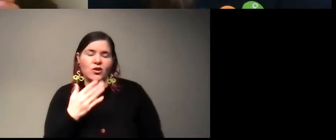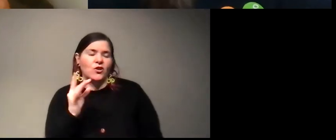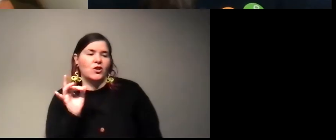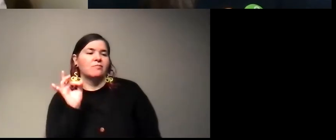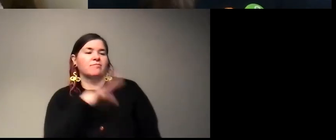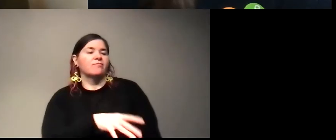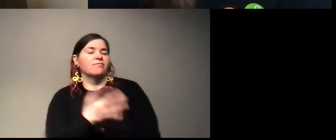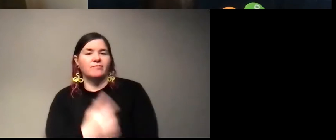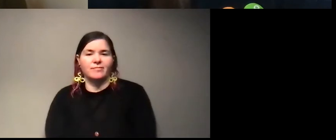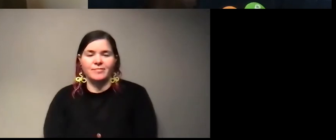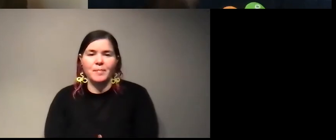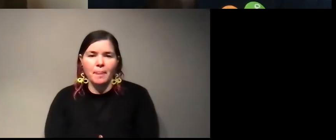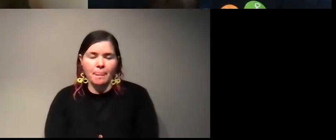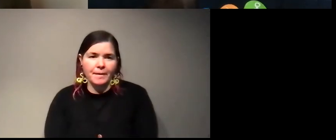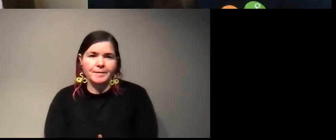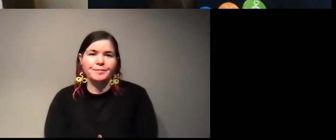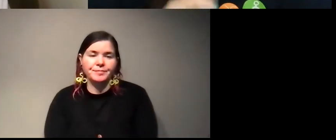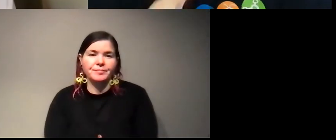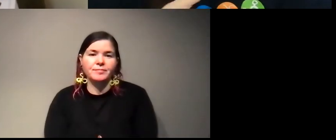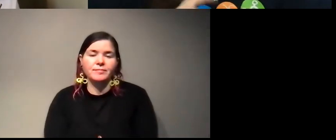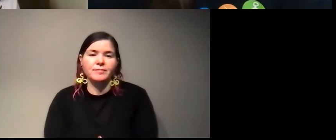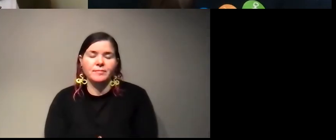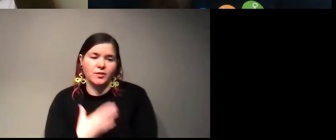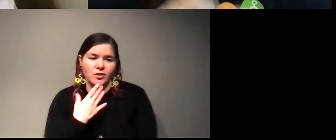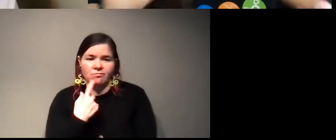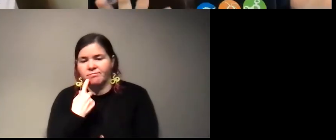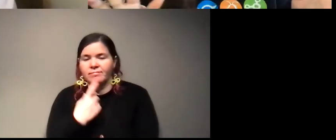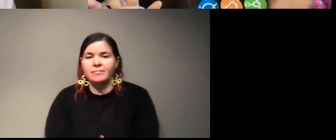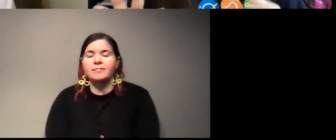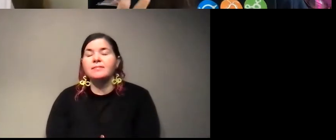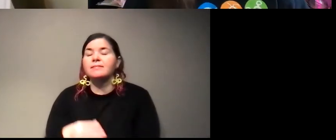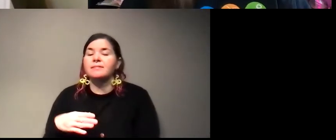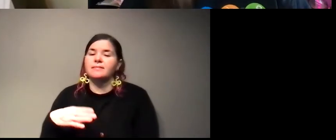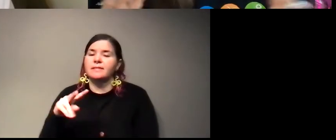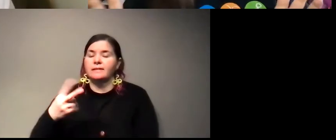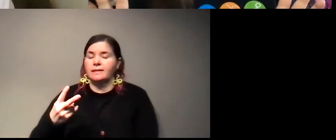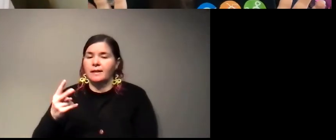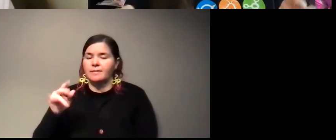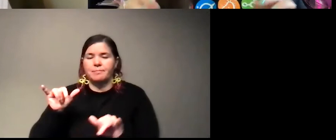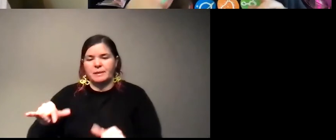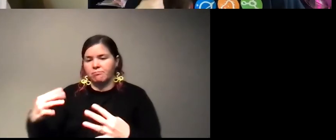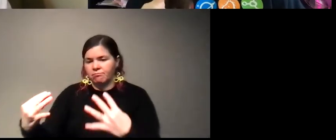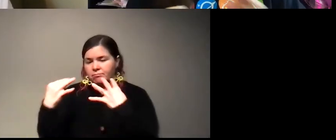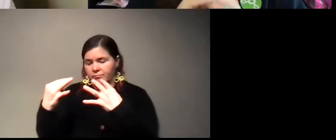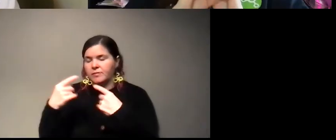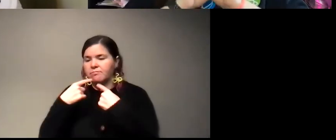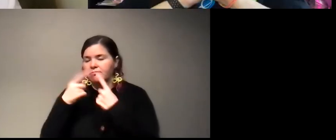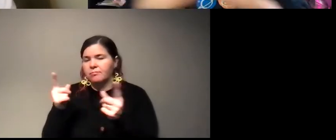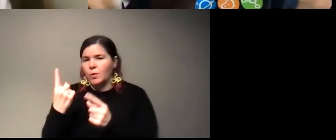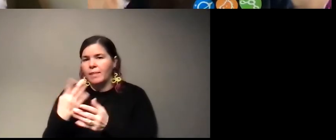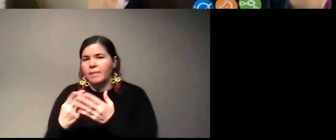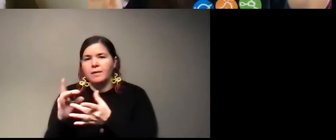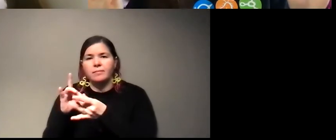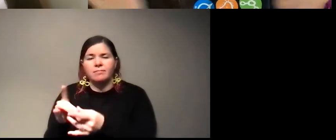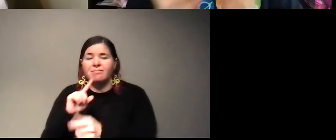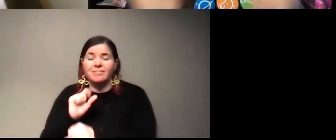pitches for all my projects. solid hook. And the second question is, you still have everybody's attention in the world, and you can tell them one thing about